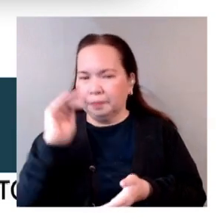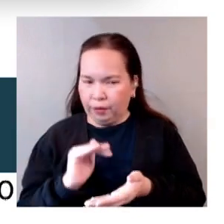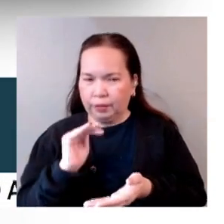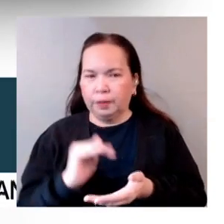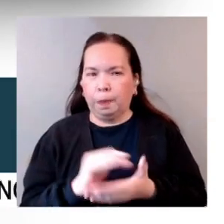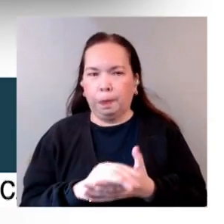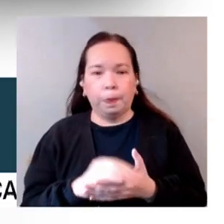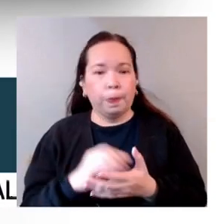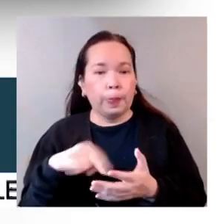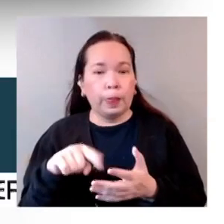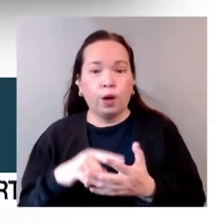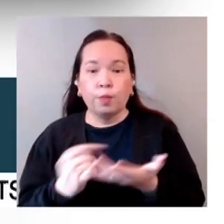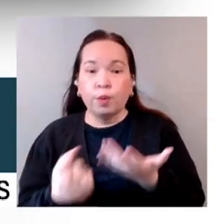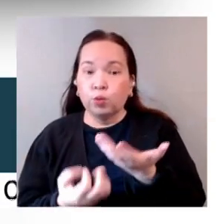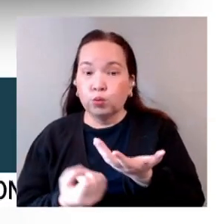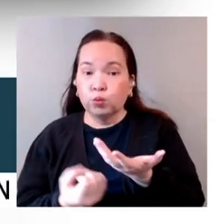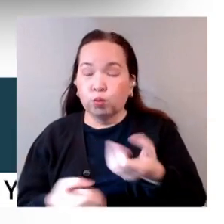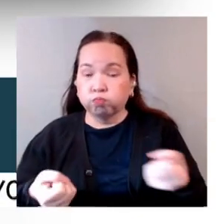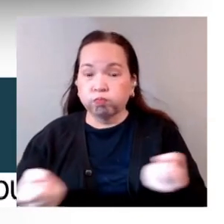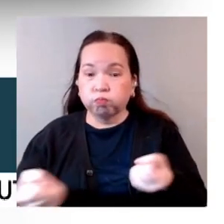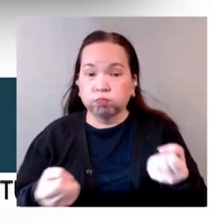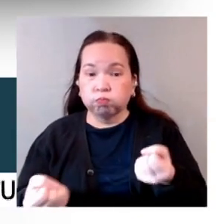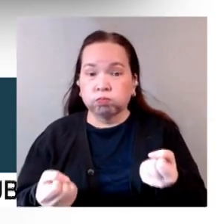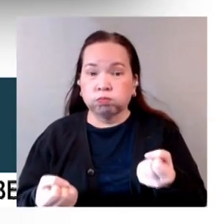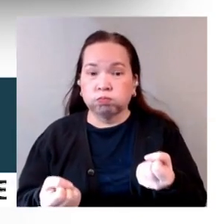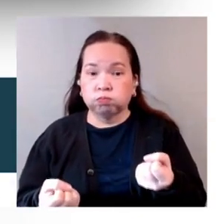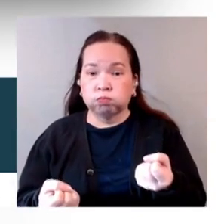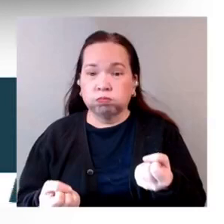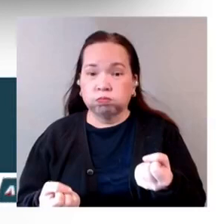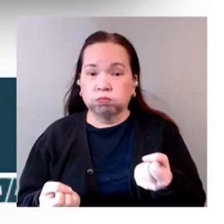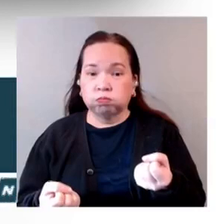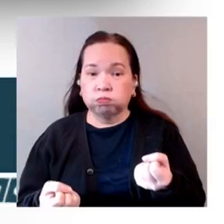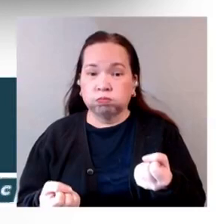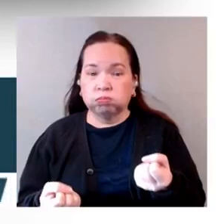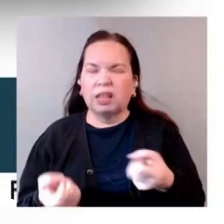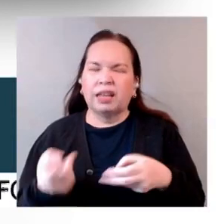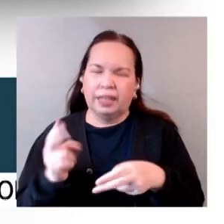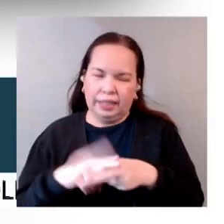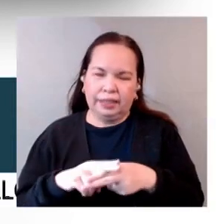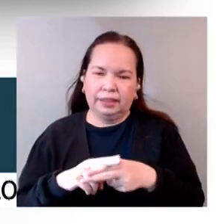prices of cooking gas up for the third straight month this October.